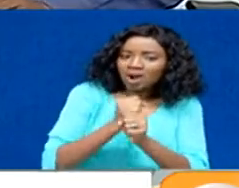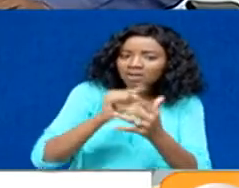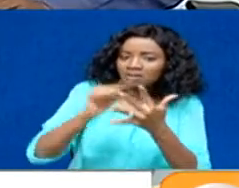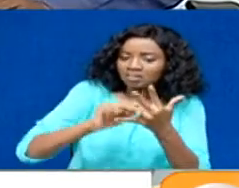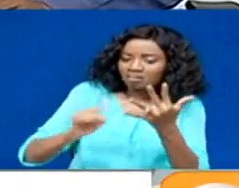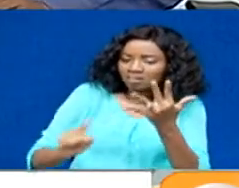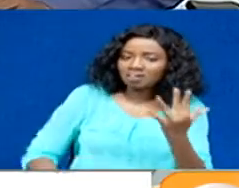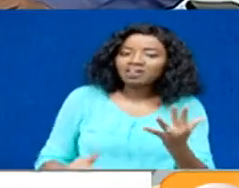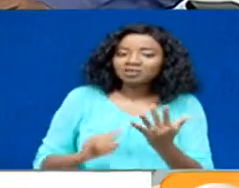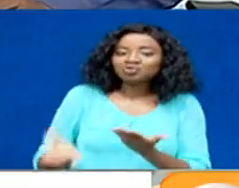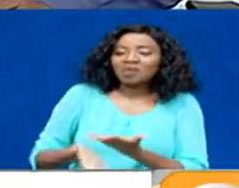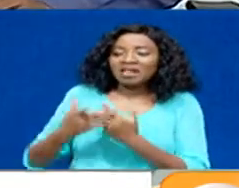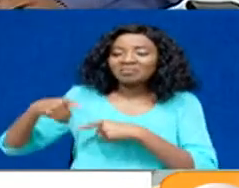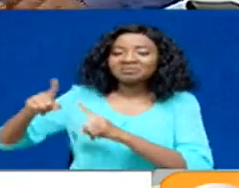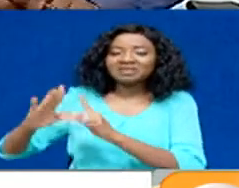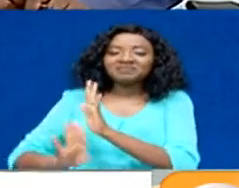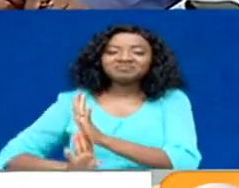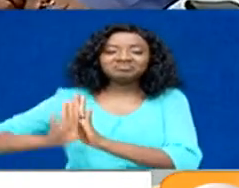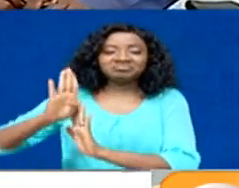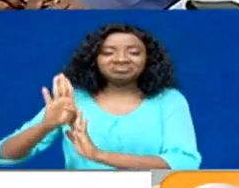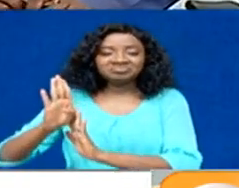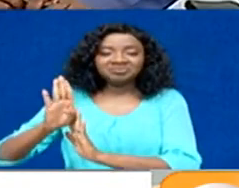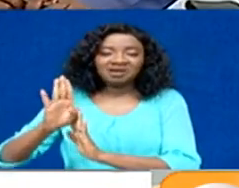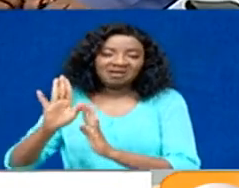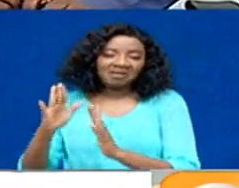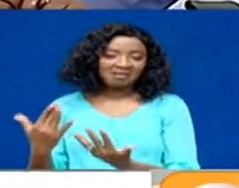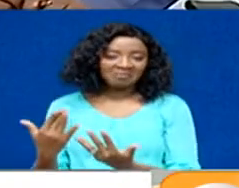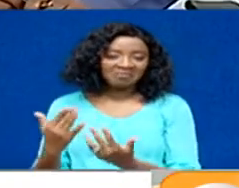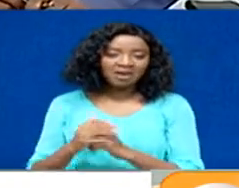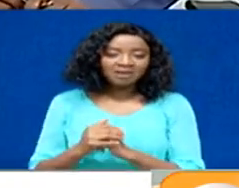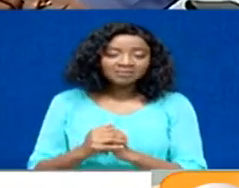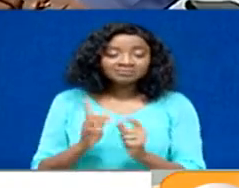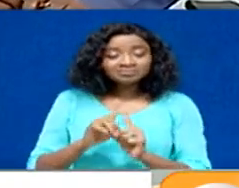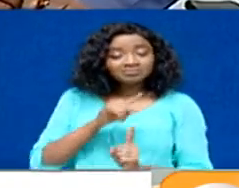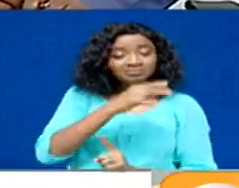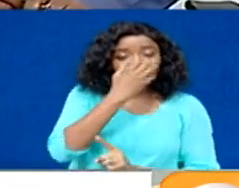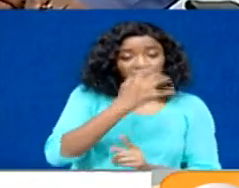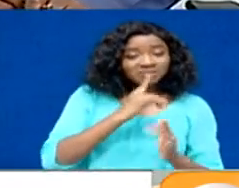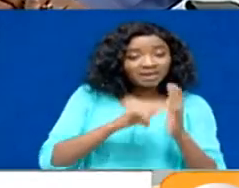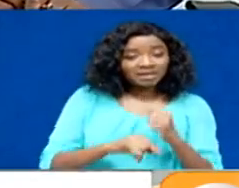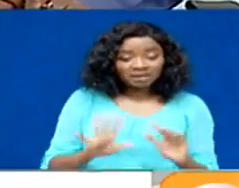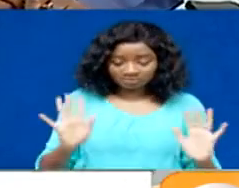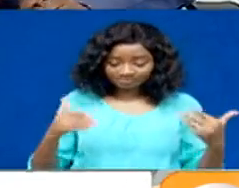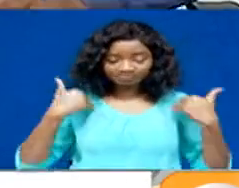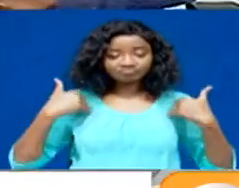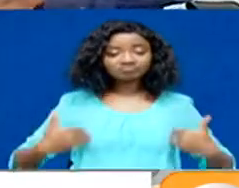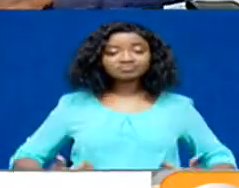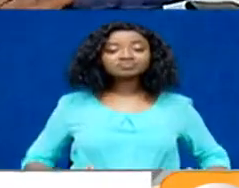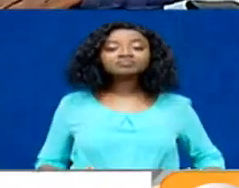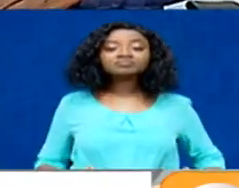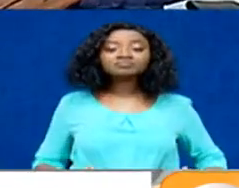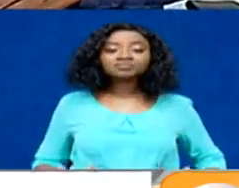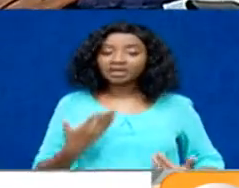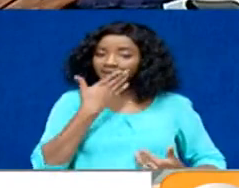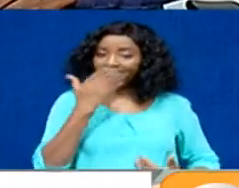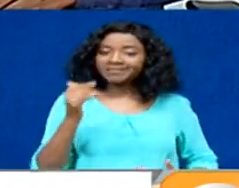Kenyatta's government to sell himself to voters. And as Stephen Letoo reports, Ruto says he is best suited to take